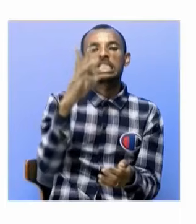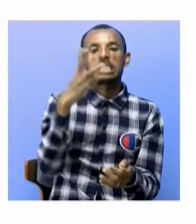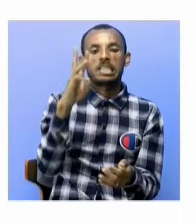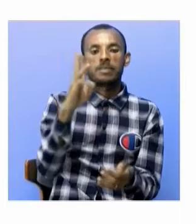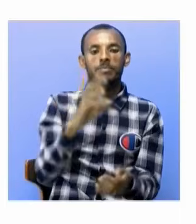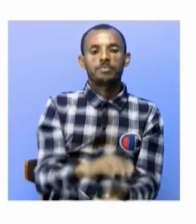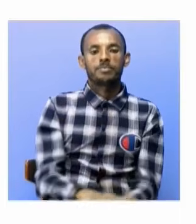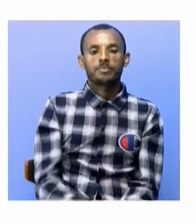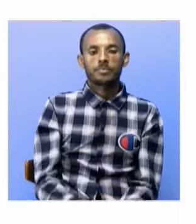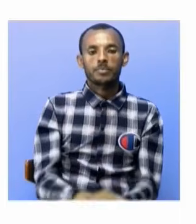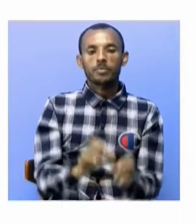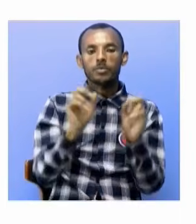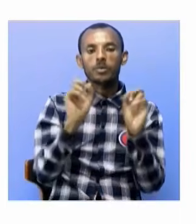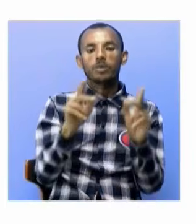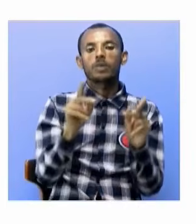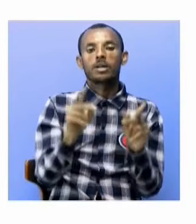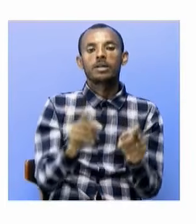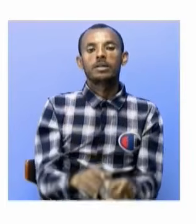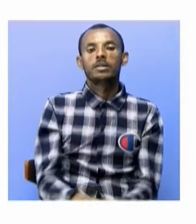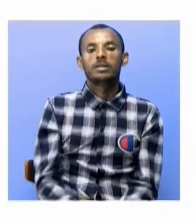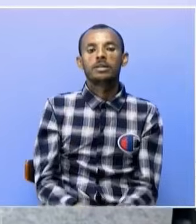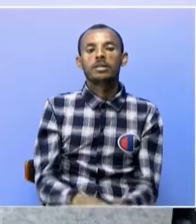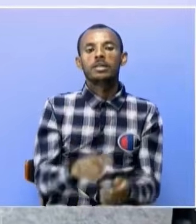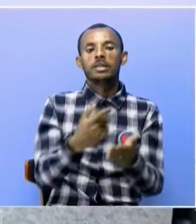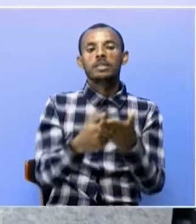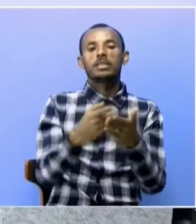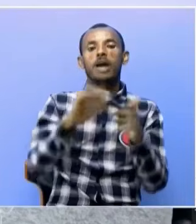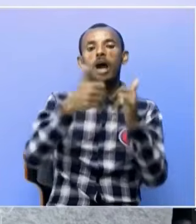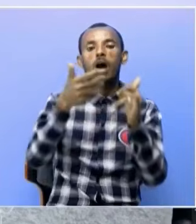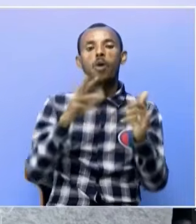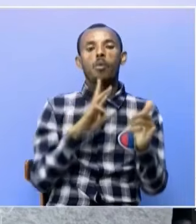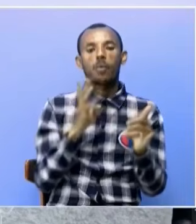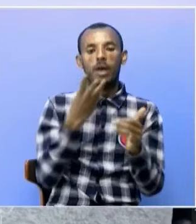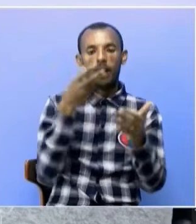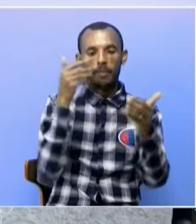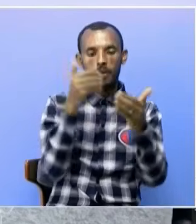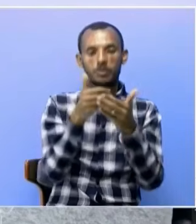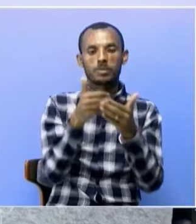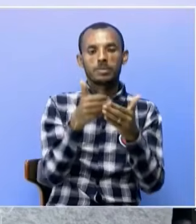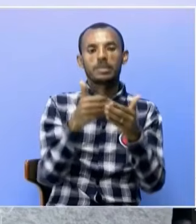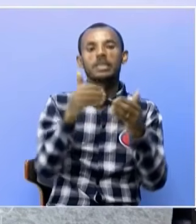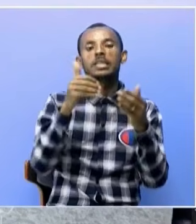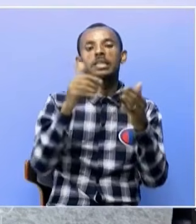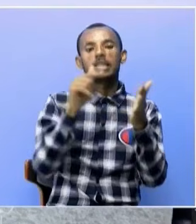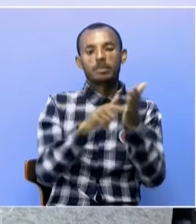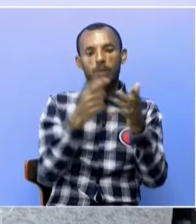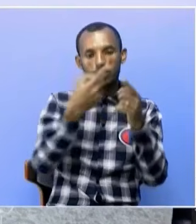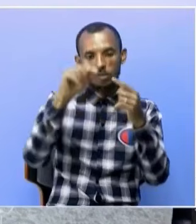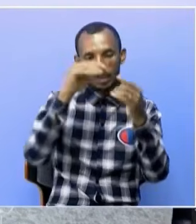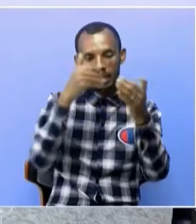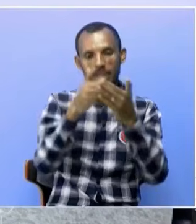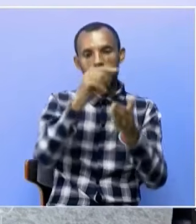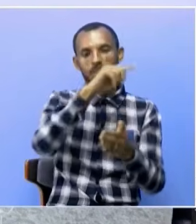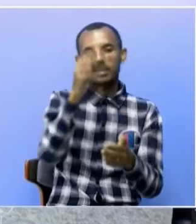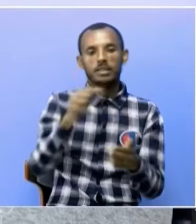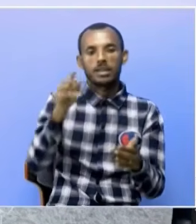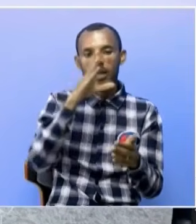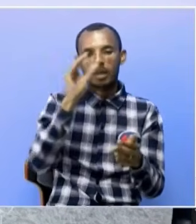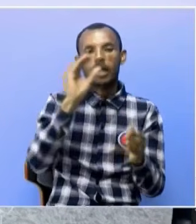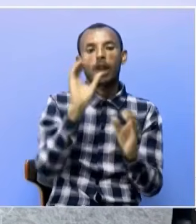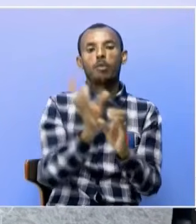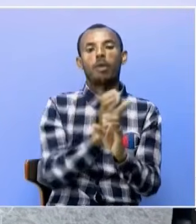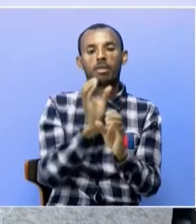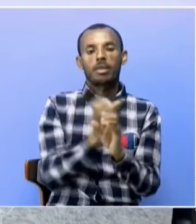16. Okay, so this is how we approximate a certain decimal to the nearest integer and